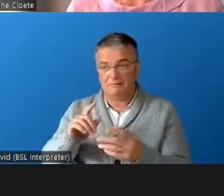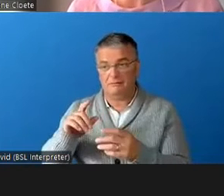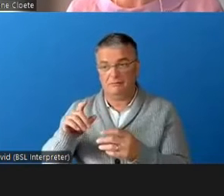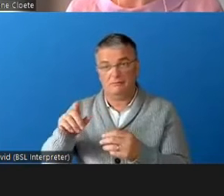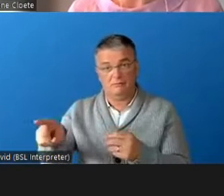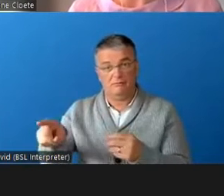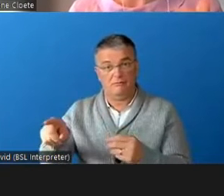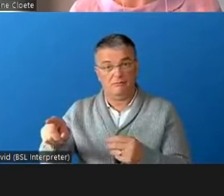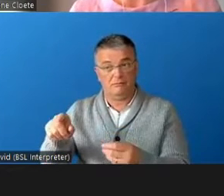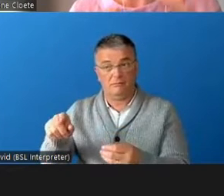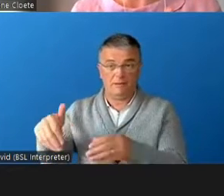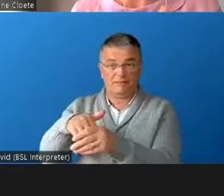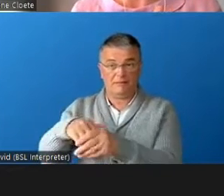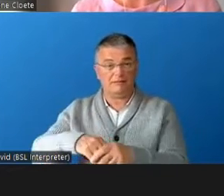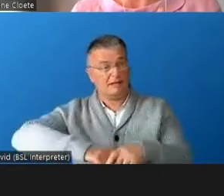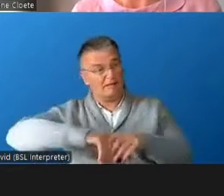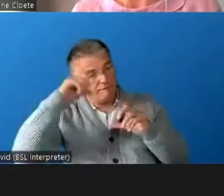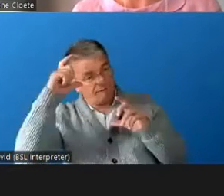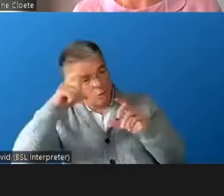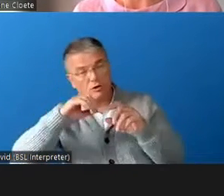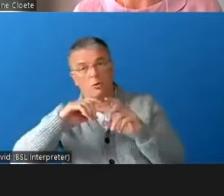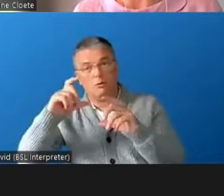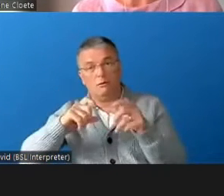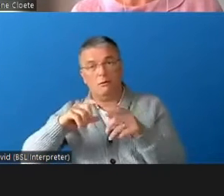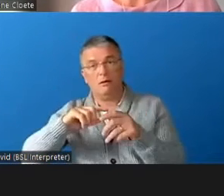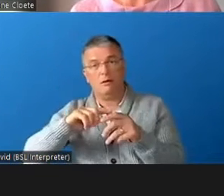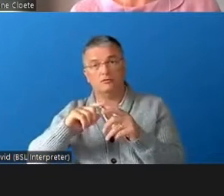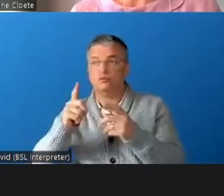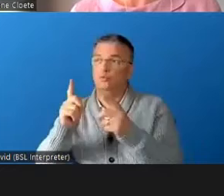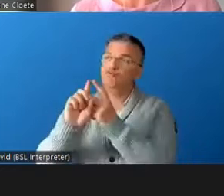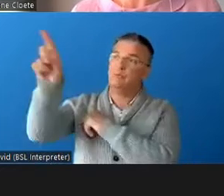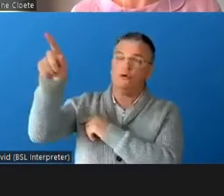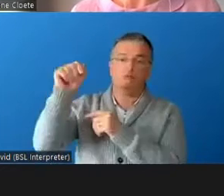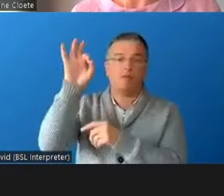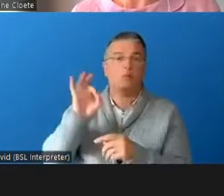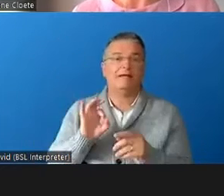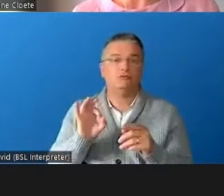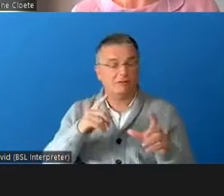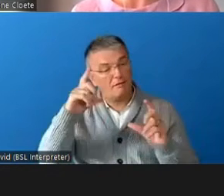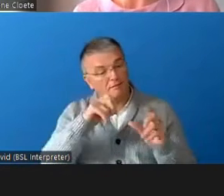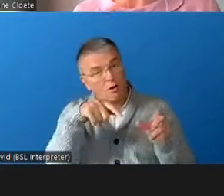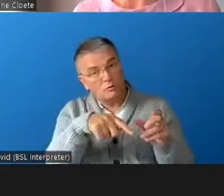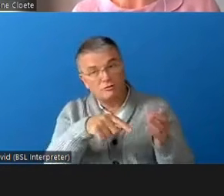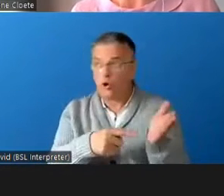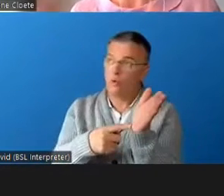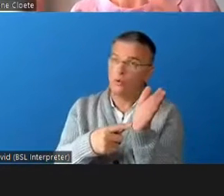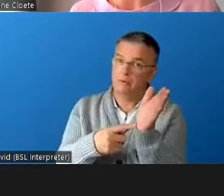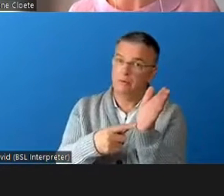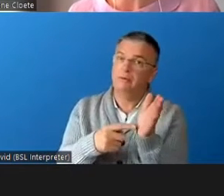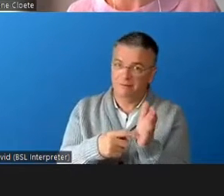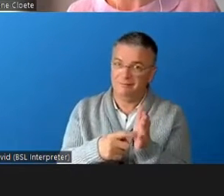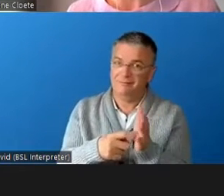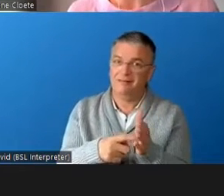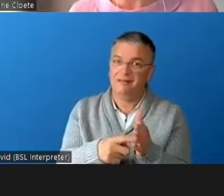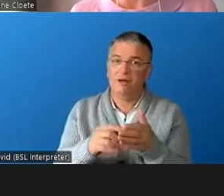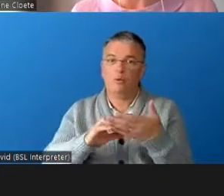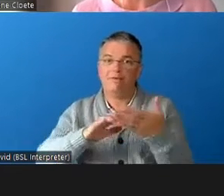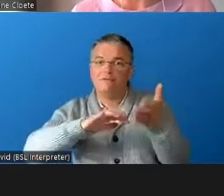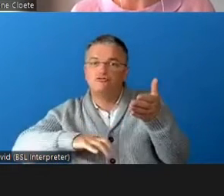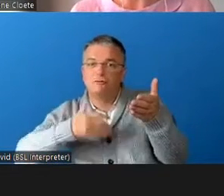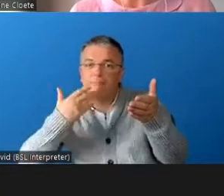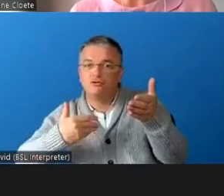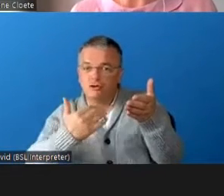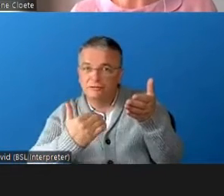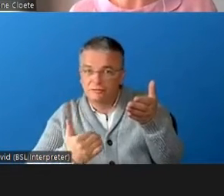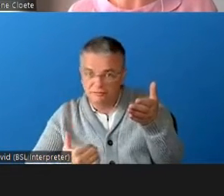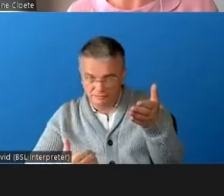take photos in response to a particular question. And then these photos and then the accompanying descriptions of the